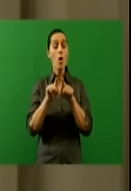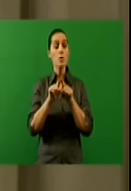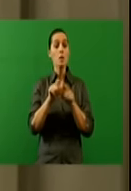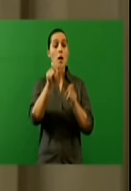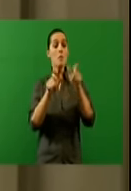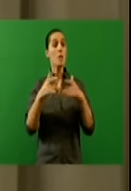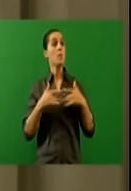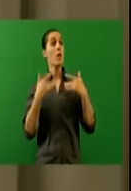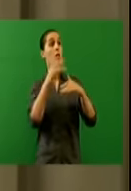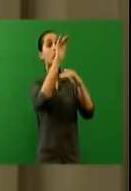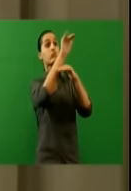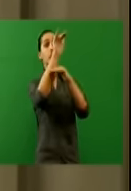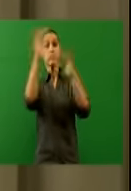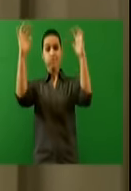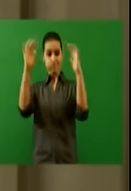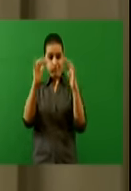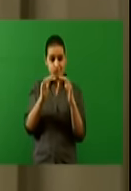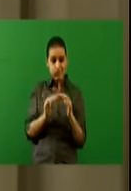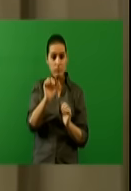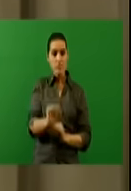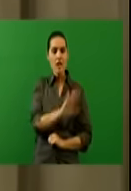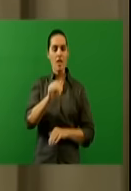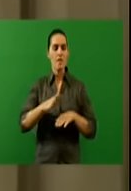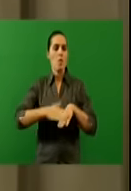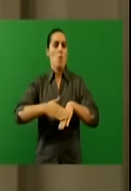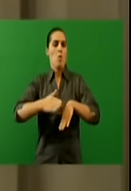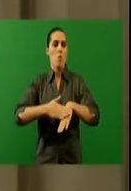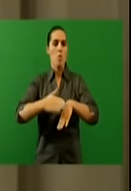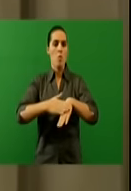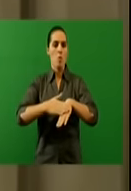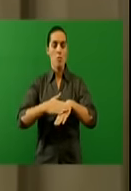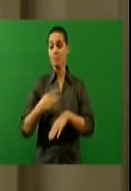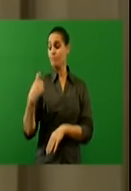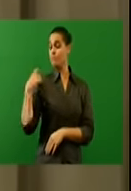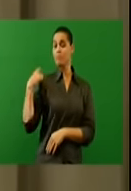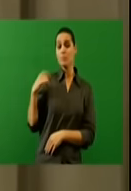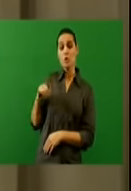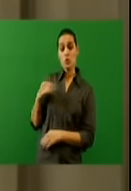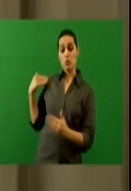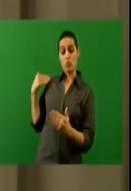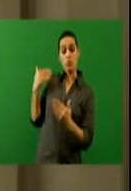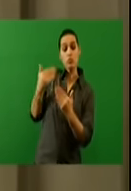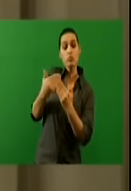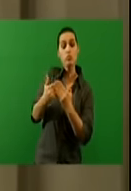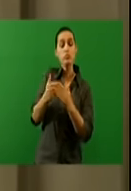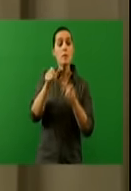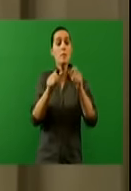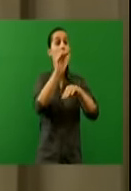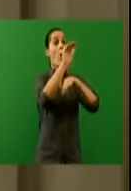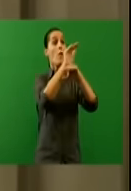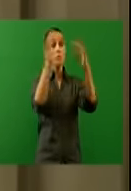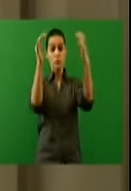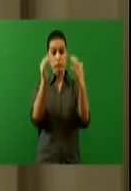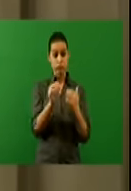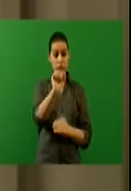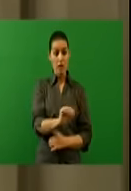equity markets in June and July. Since the beginning of June, net purchases by non-residents of